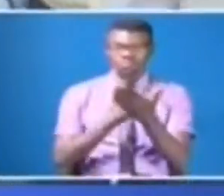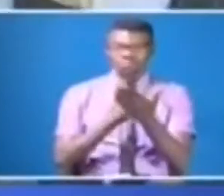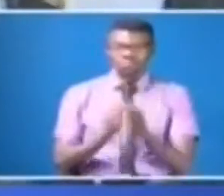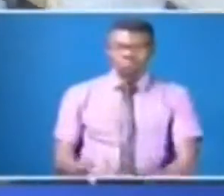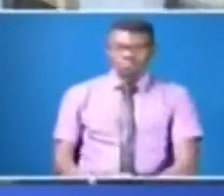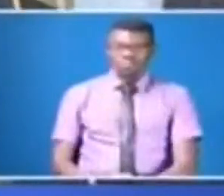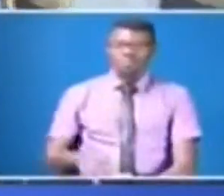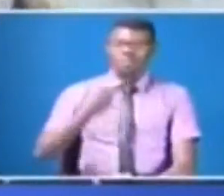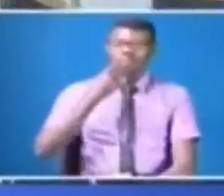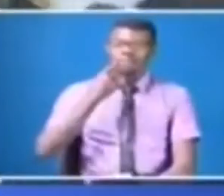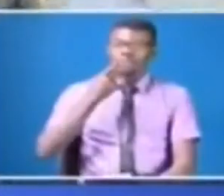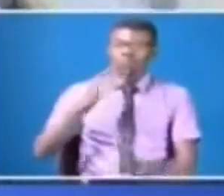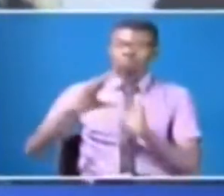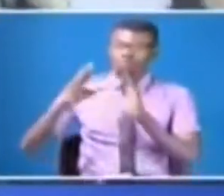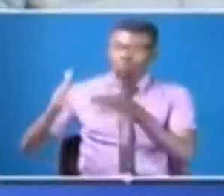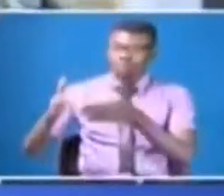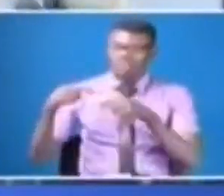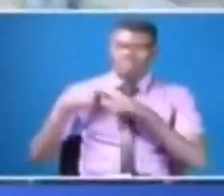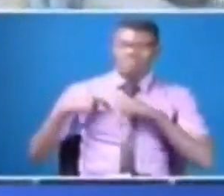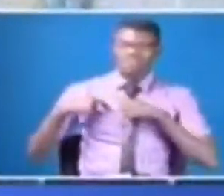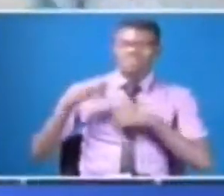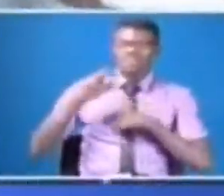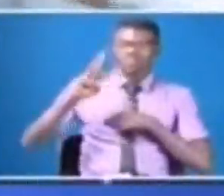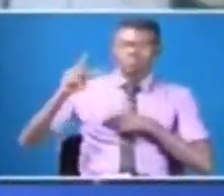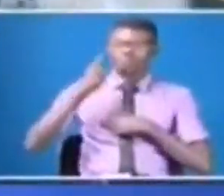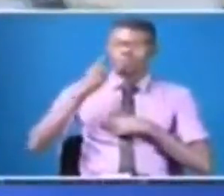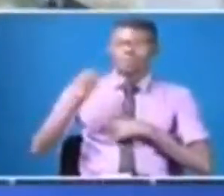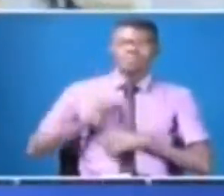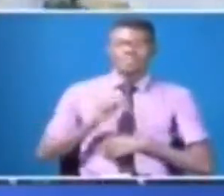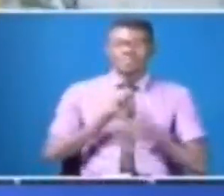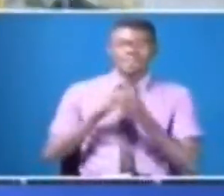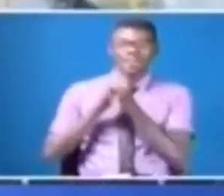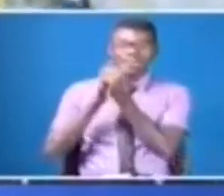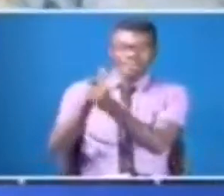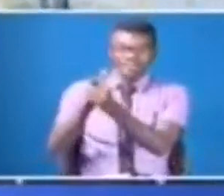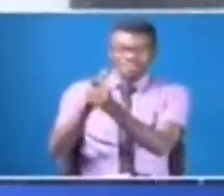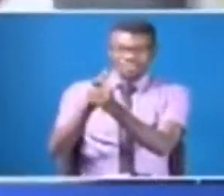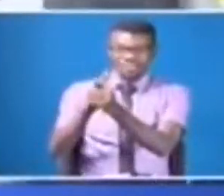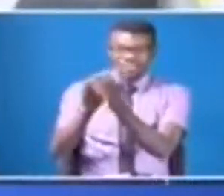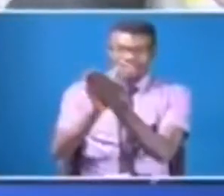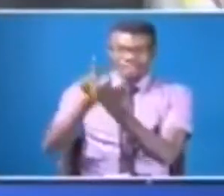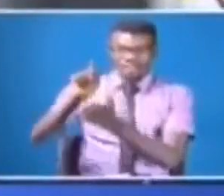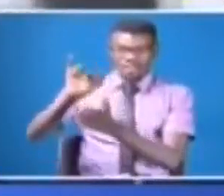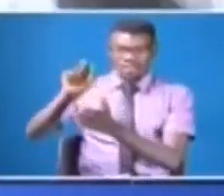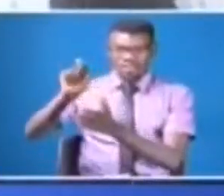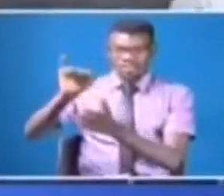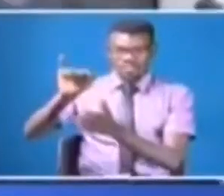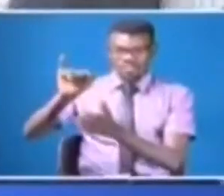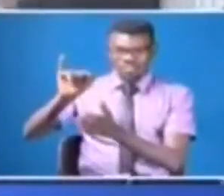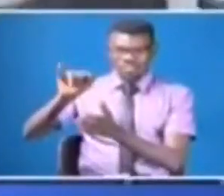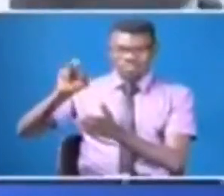The Pokot community delegation was led by West Pokot Senator Samuel Pogisho and Tiati Member of Parliament William